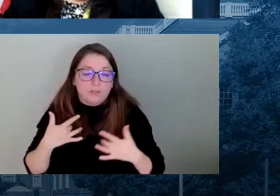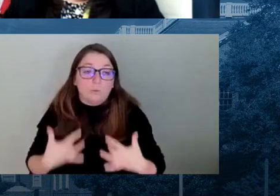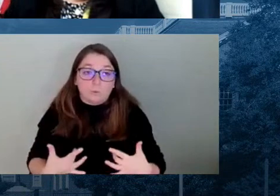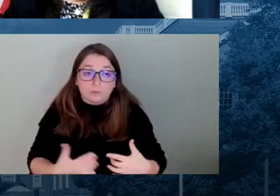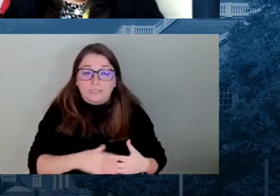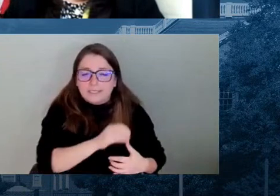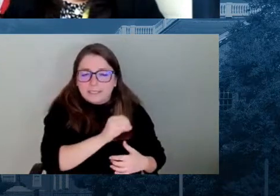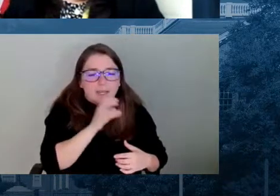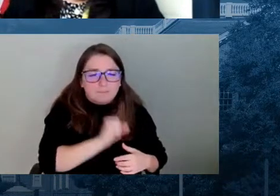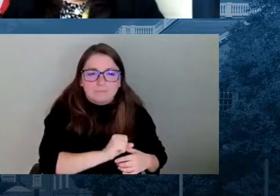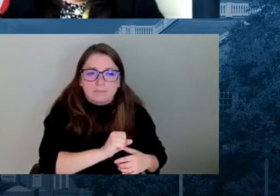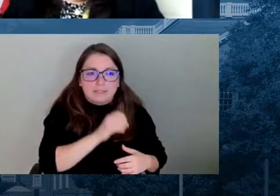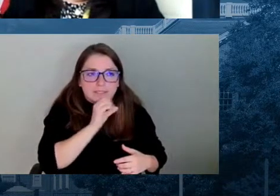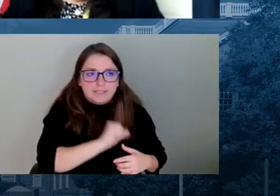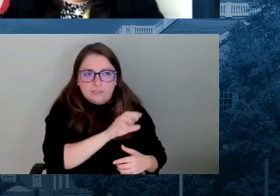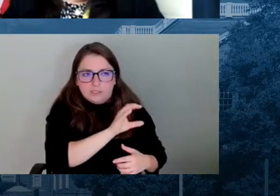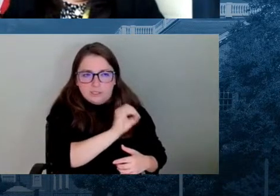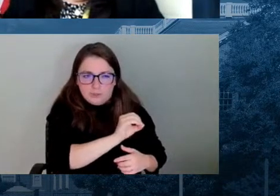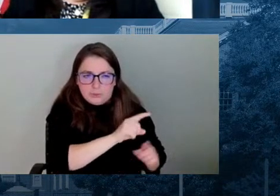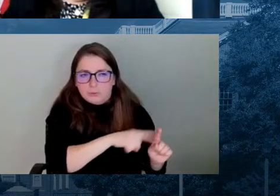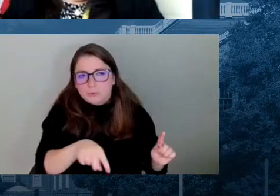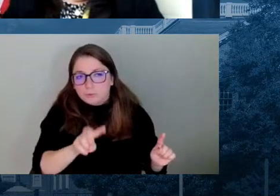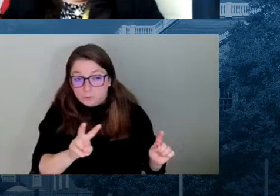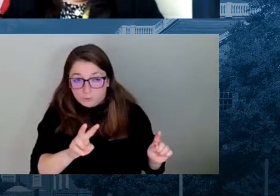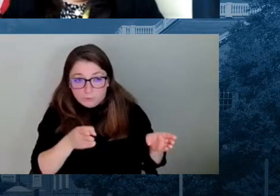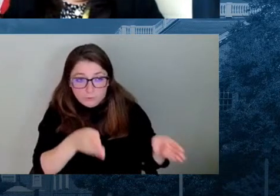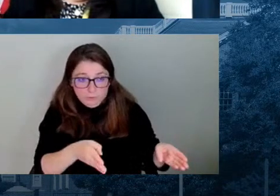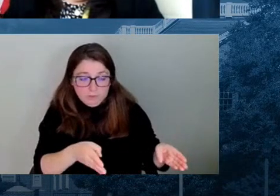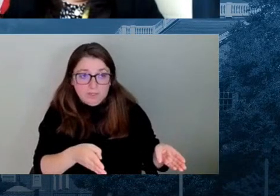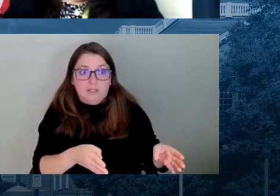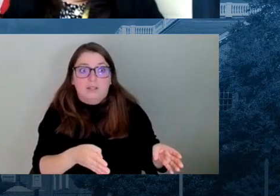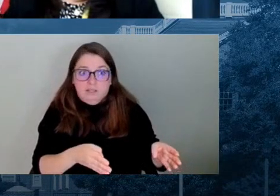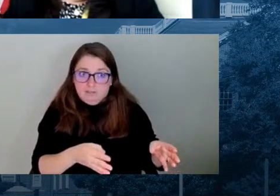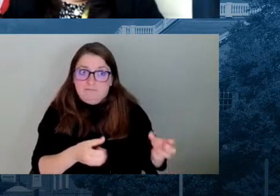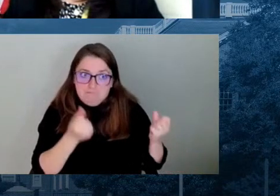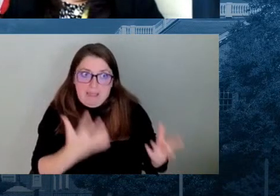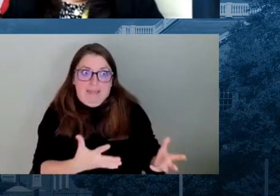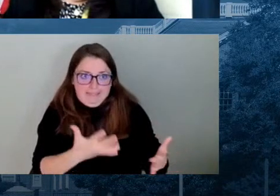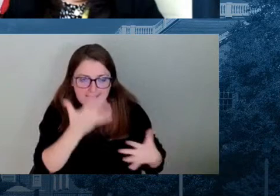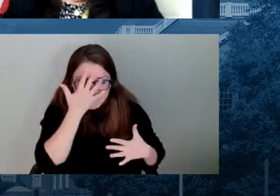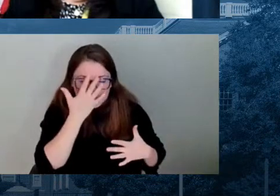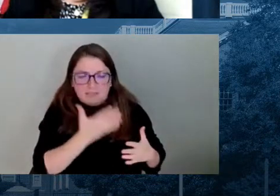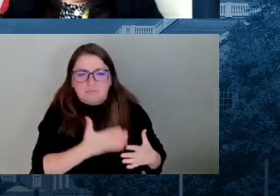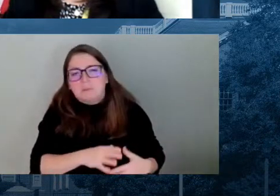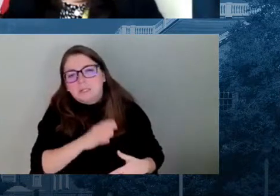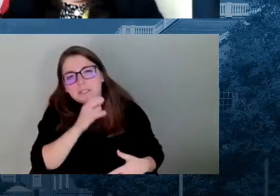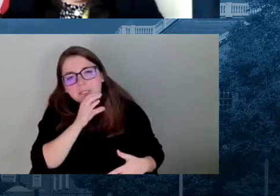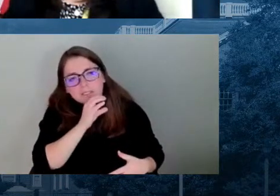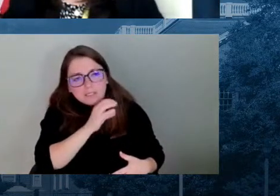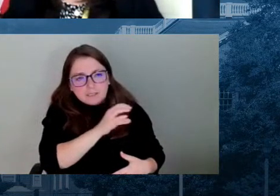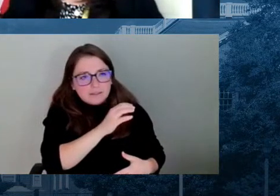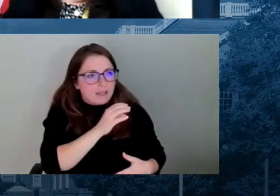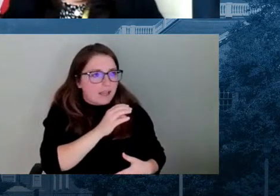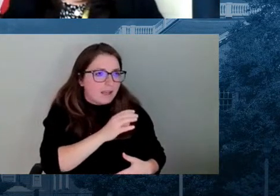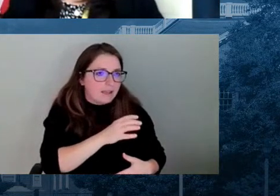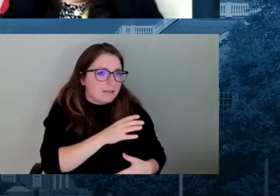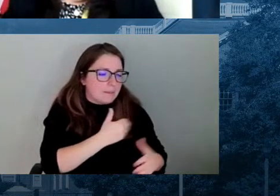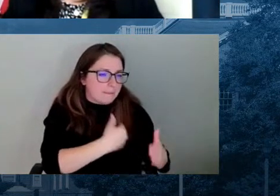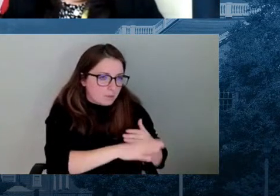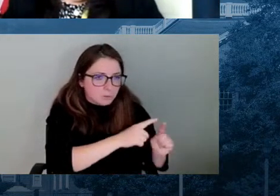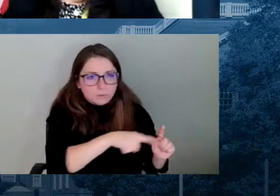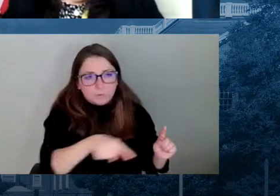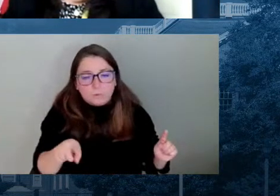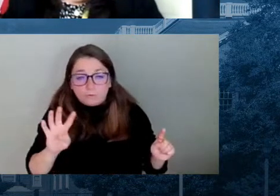2. We are seeing a peak in ages 0 to 4, and being mindful that RSV can really impact anyone across the